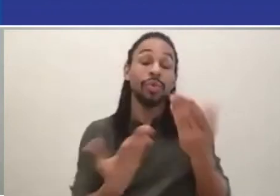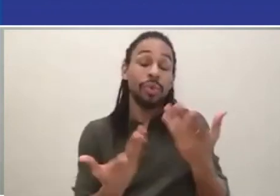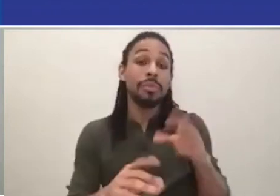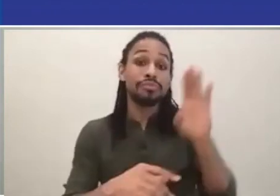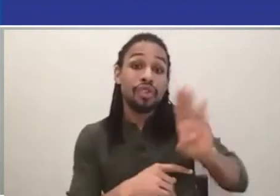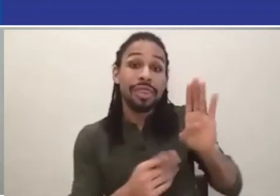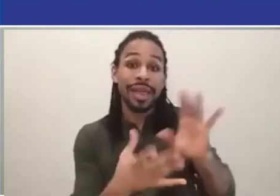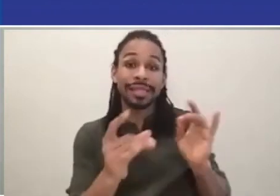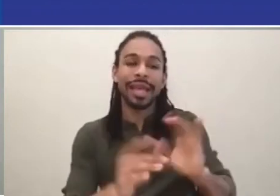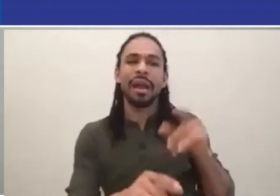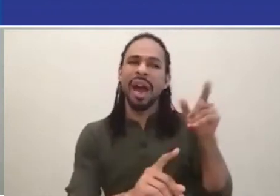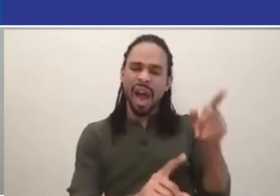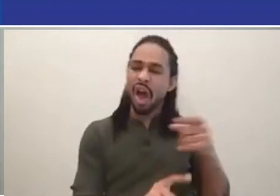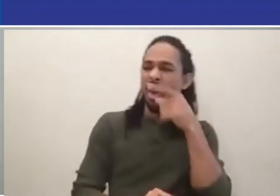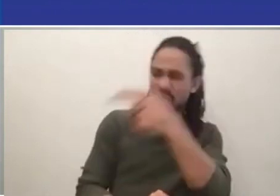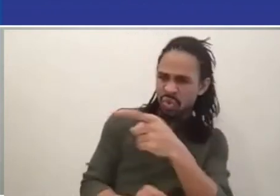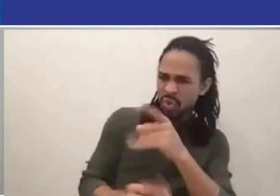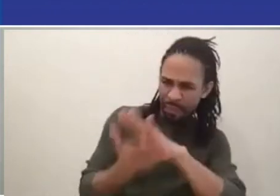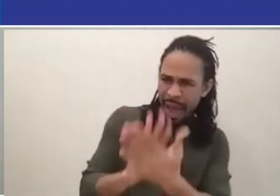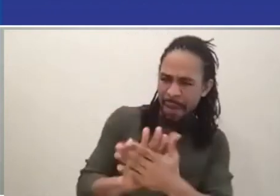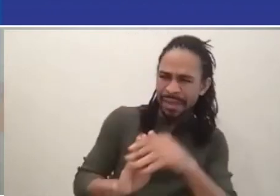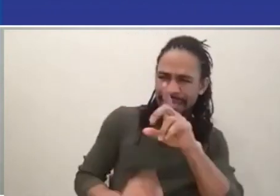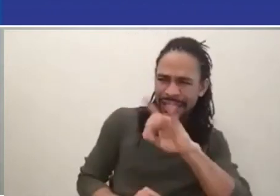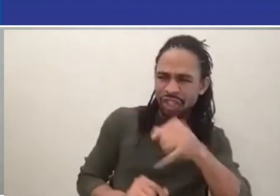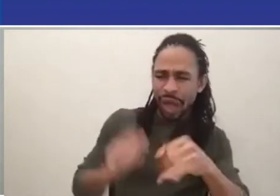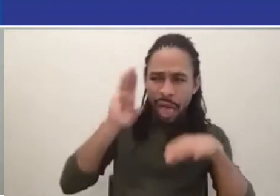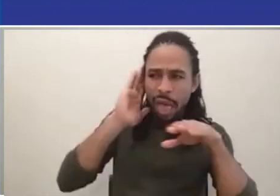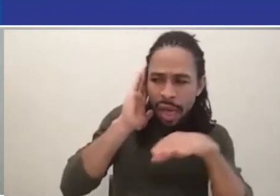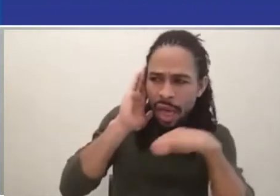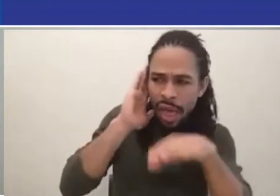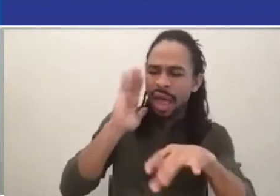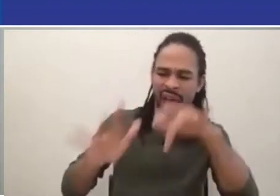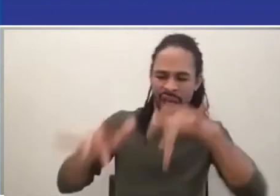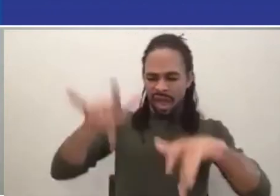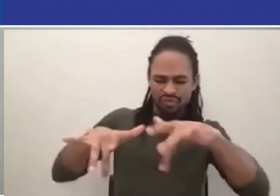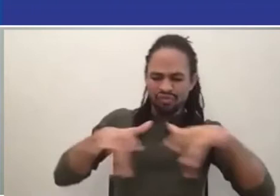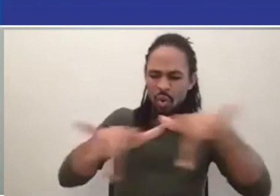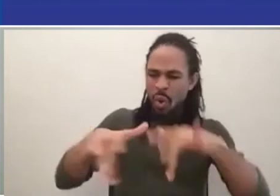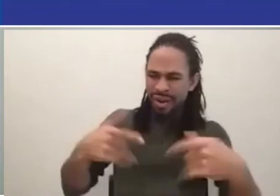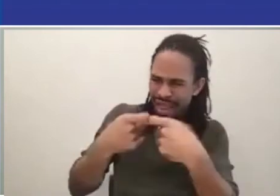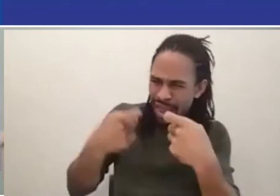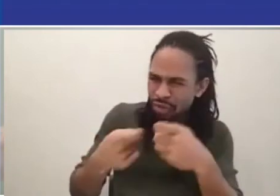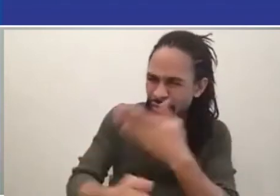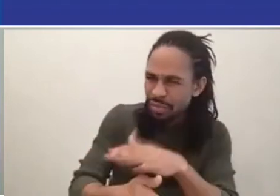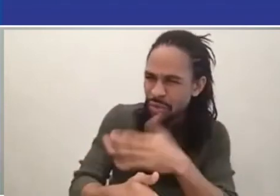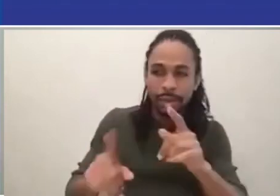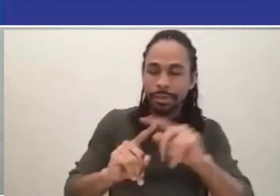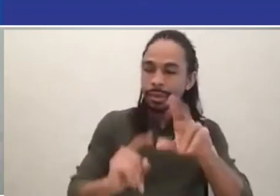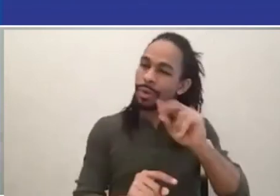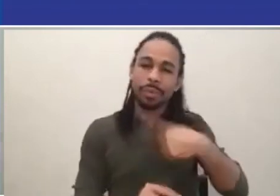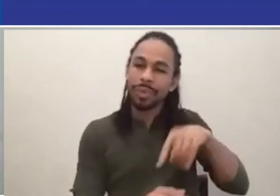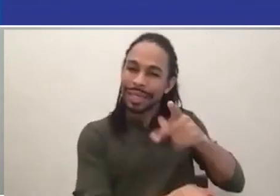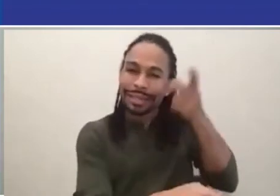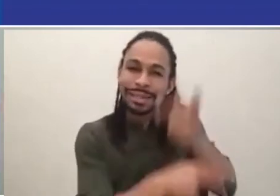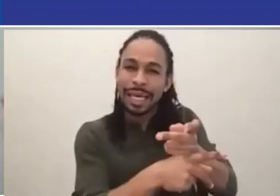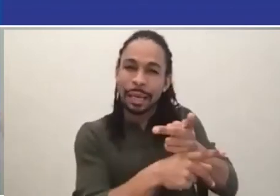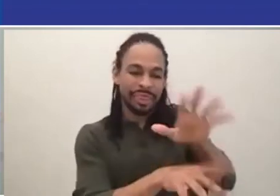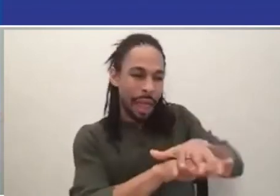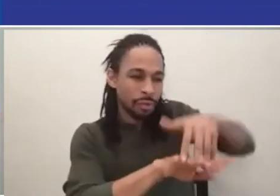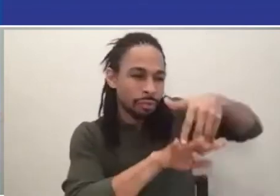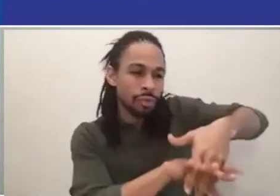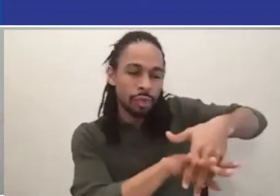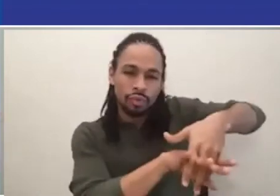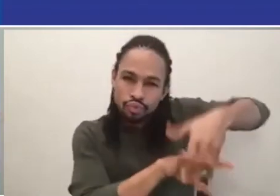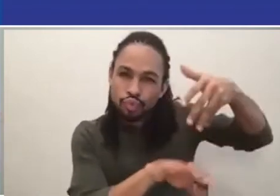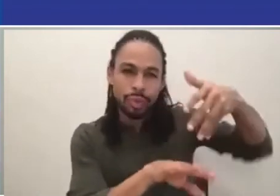it grounded in the roots, and we are bringing the musicians here. We are doing this with musicians. We are doing this with real drums.